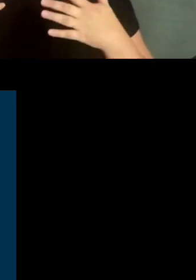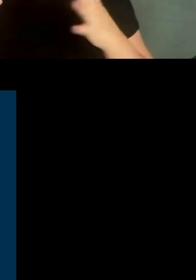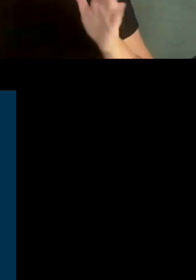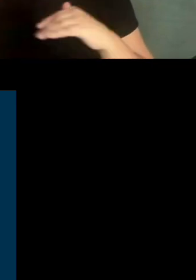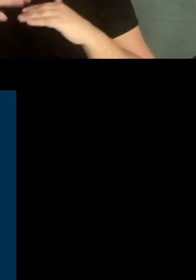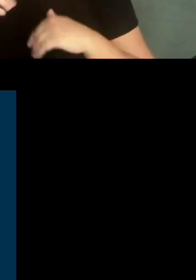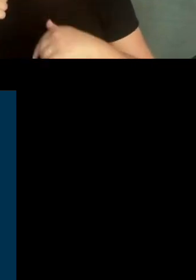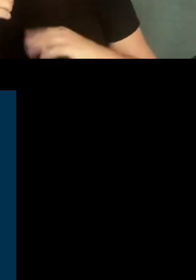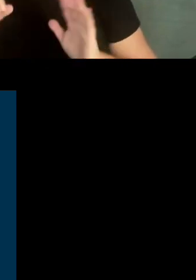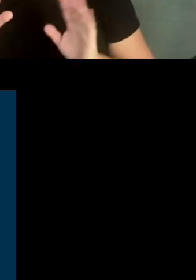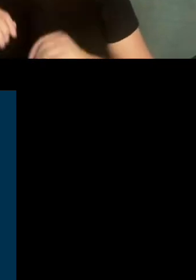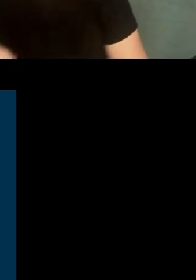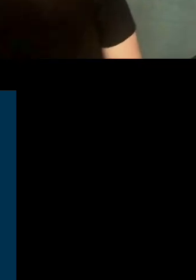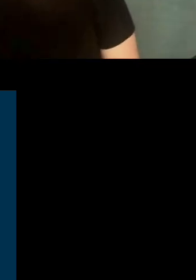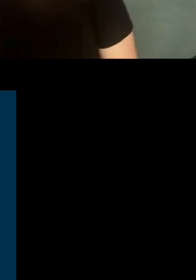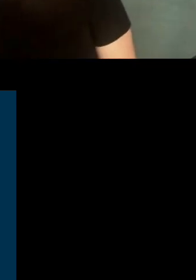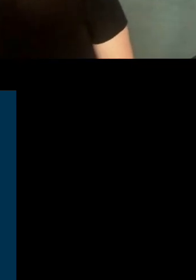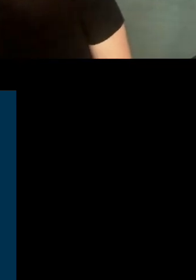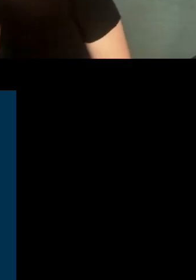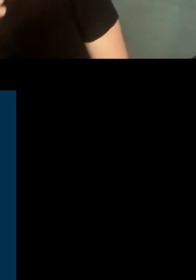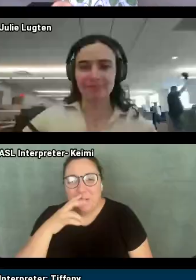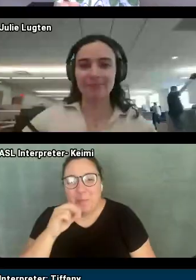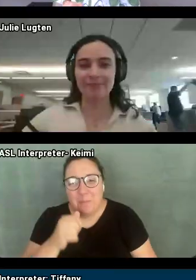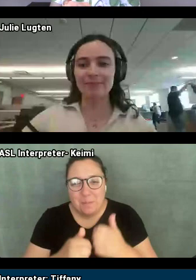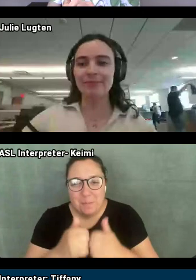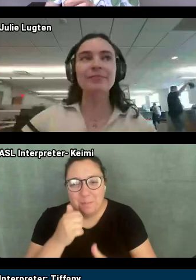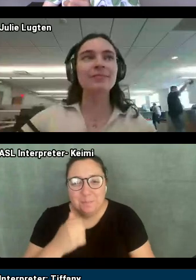Yeah, no problem.